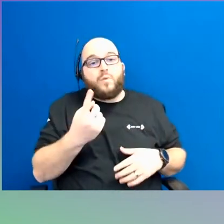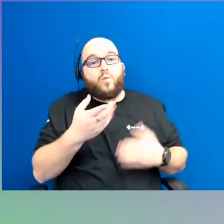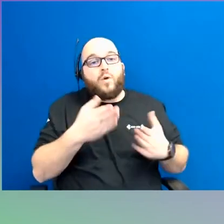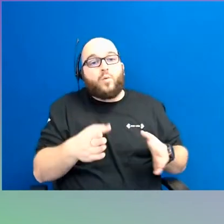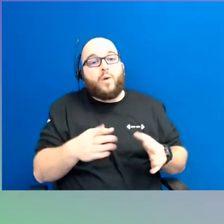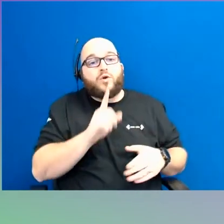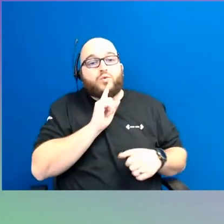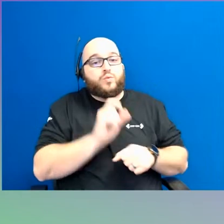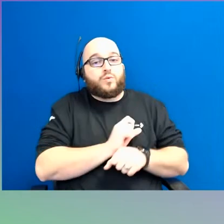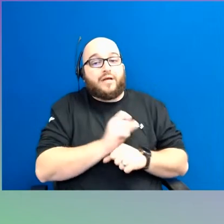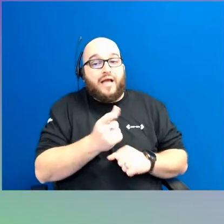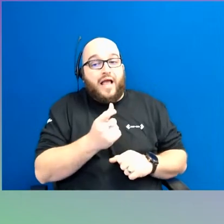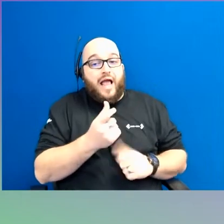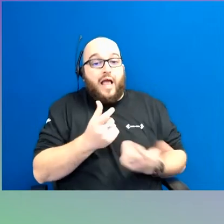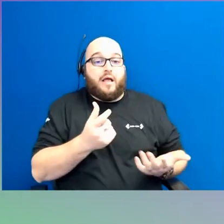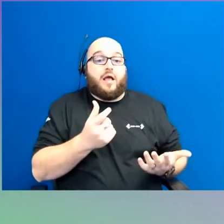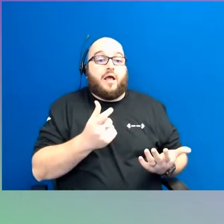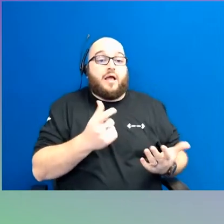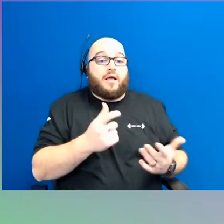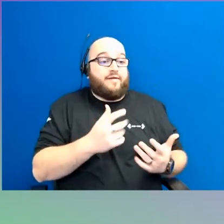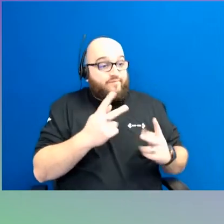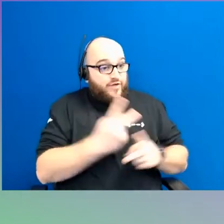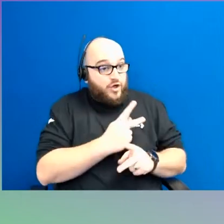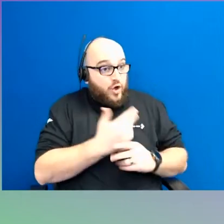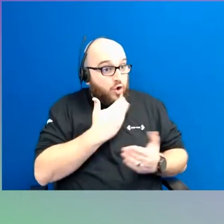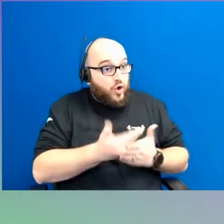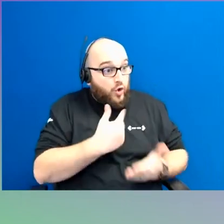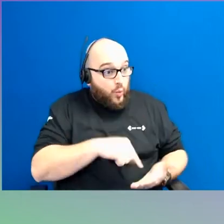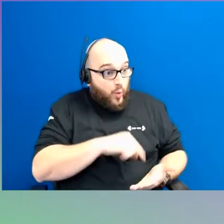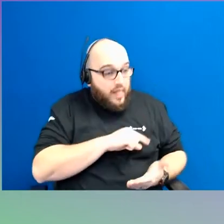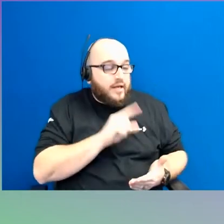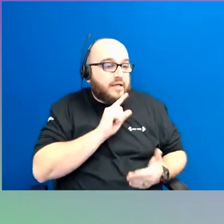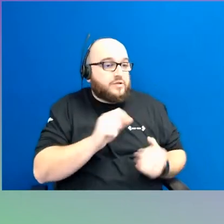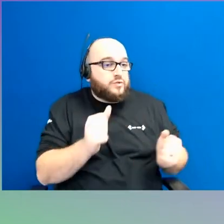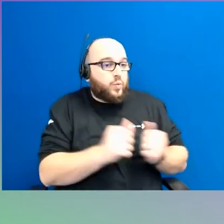to get a sighted person to help them out.